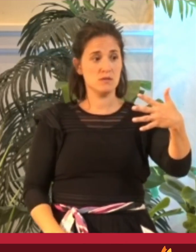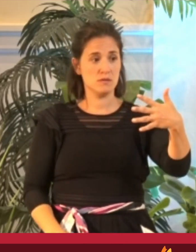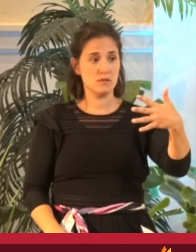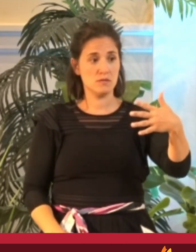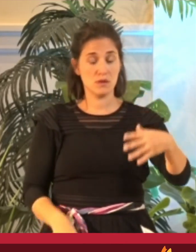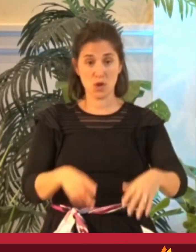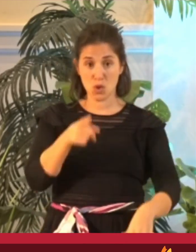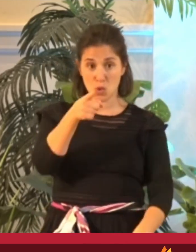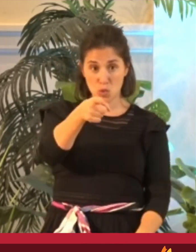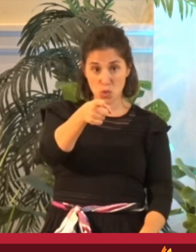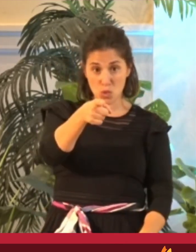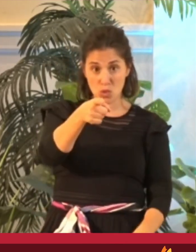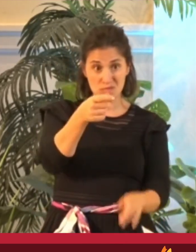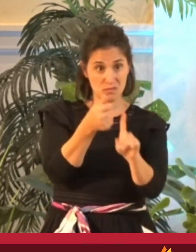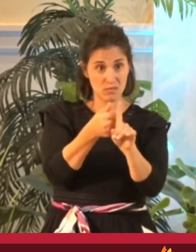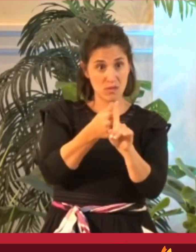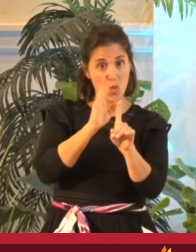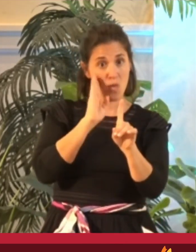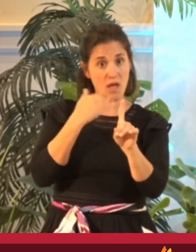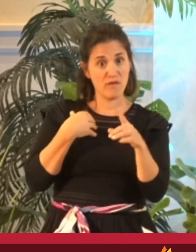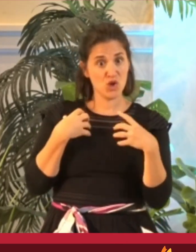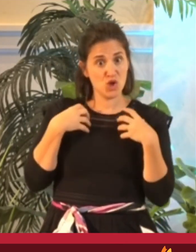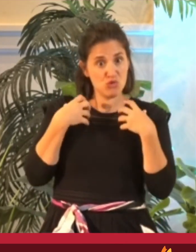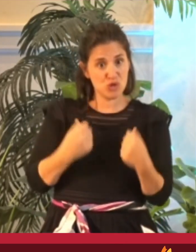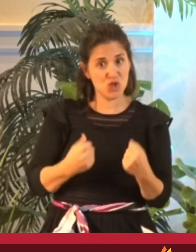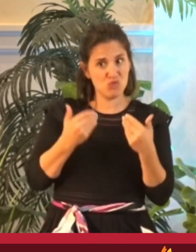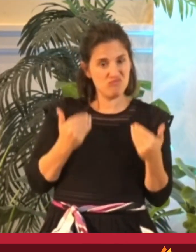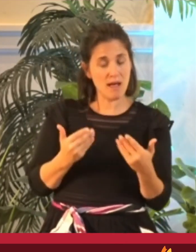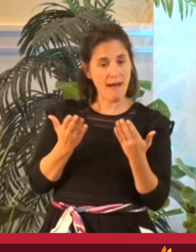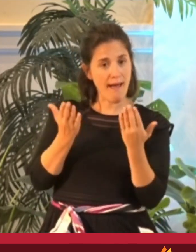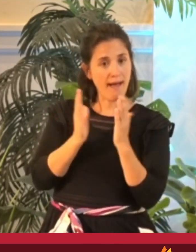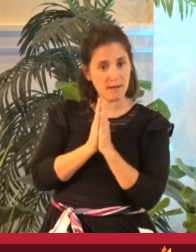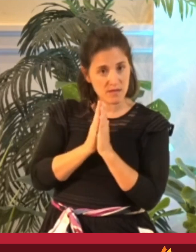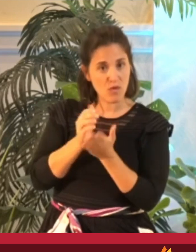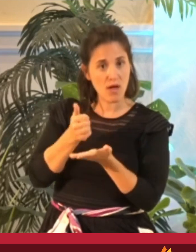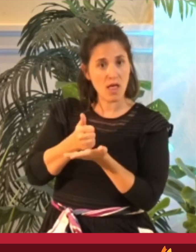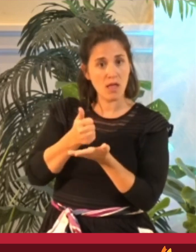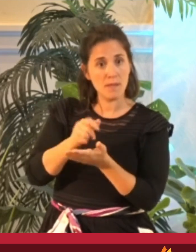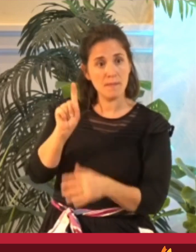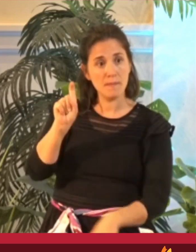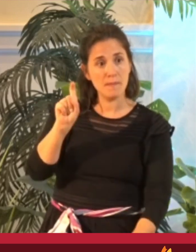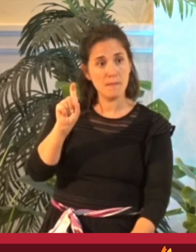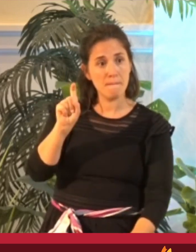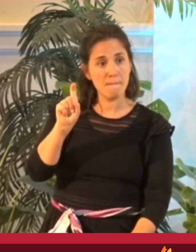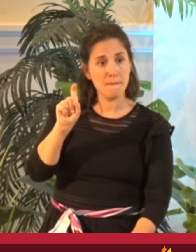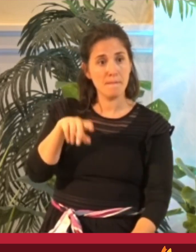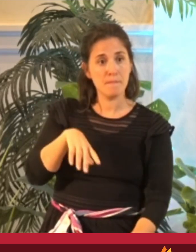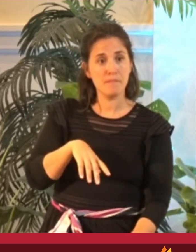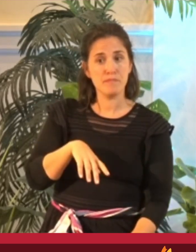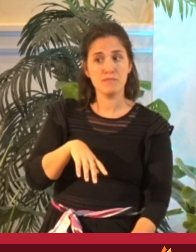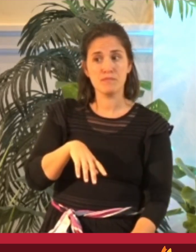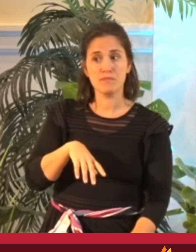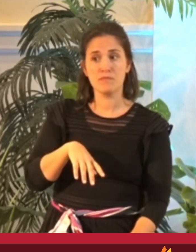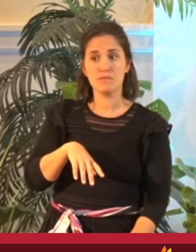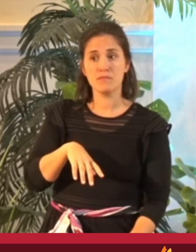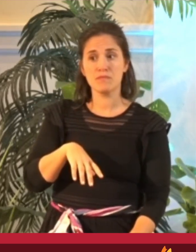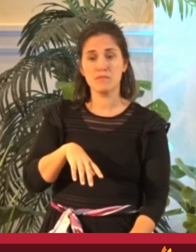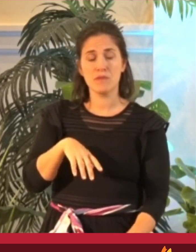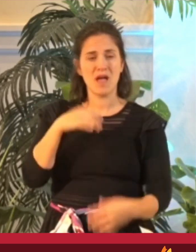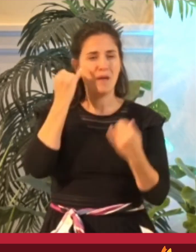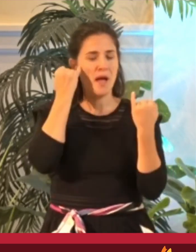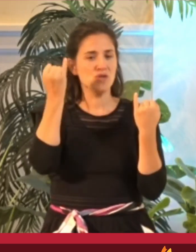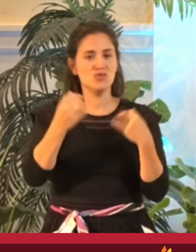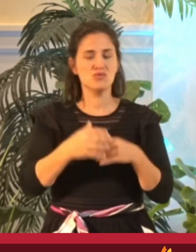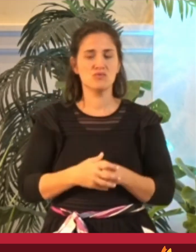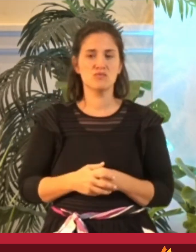Will you have the courage to ask for help when you need it? And with all that you have given in your